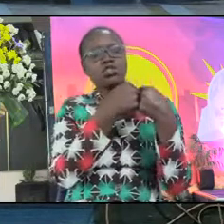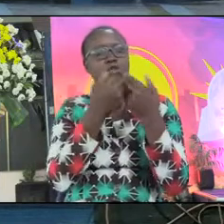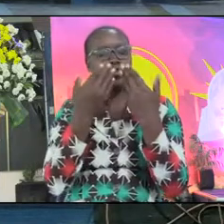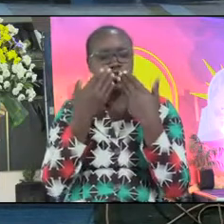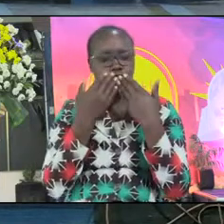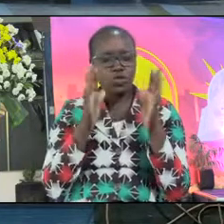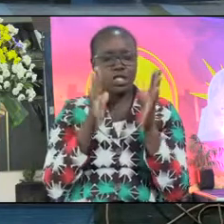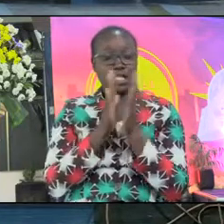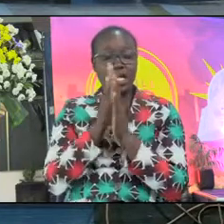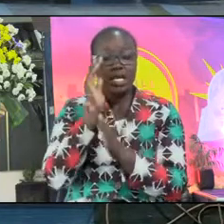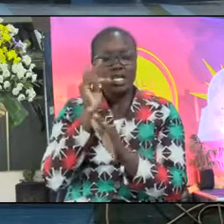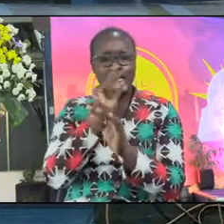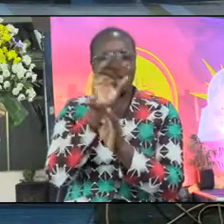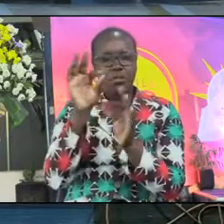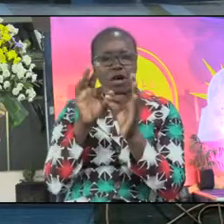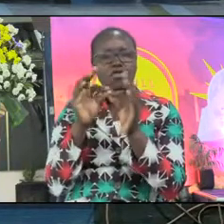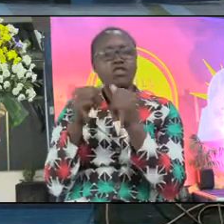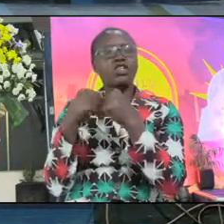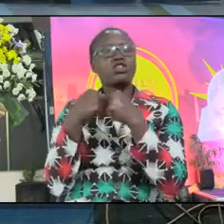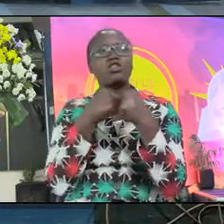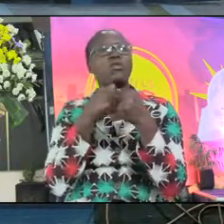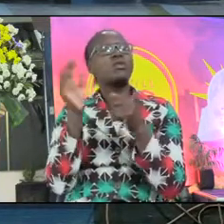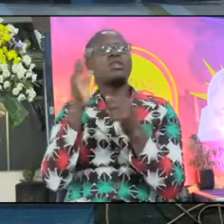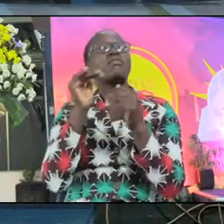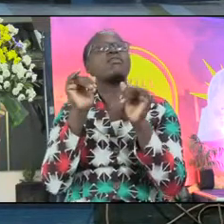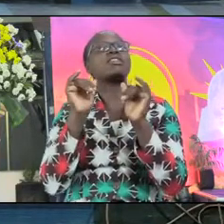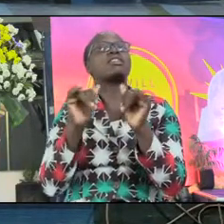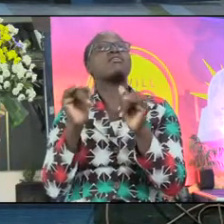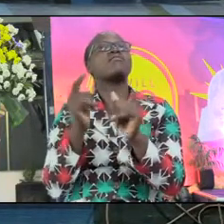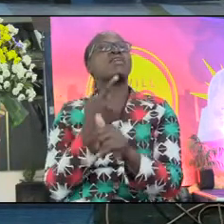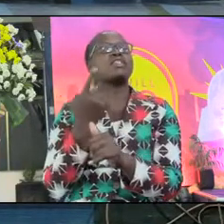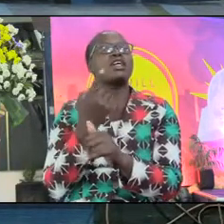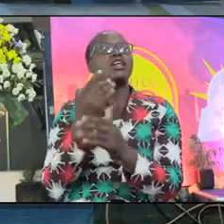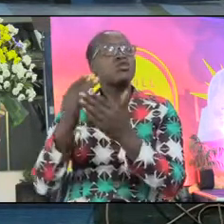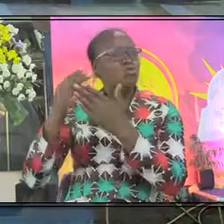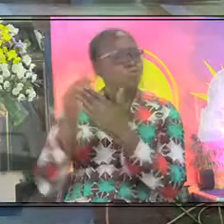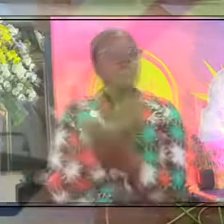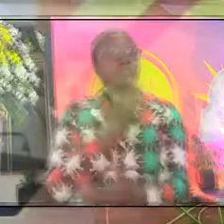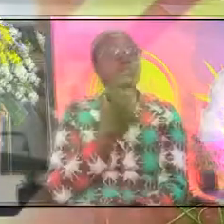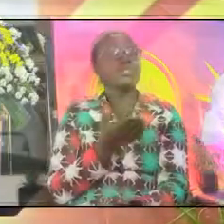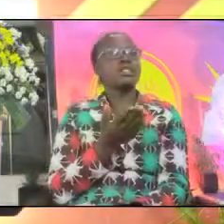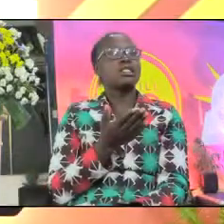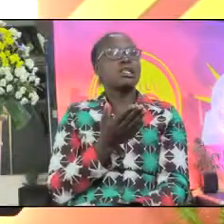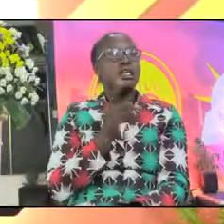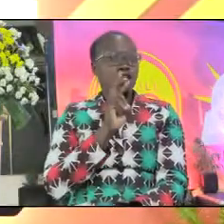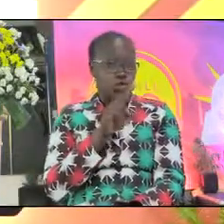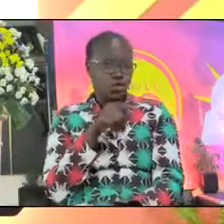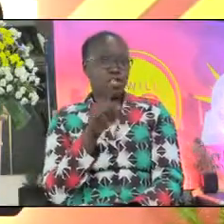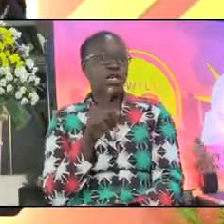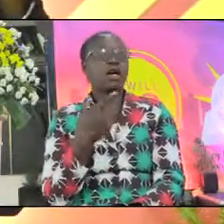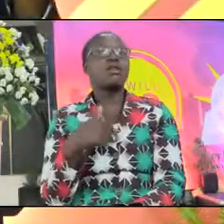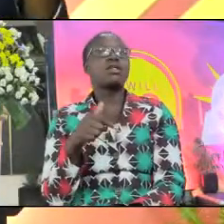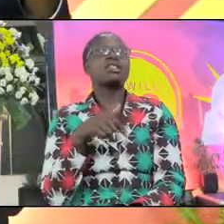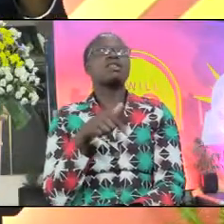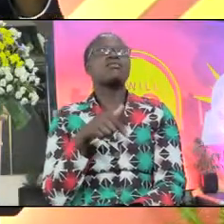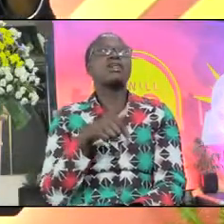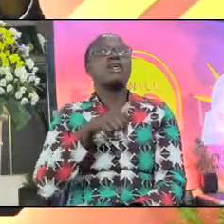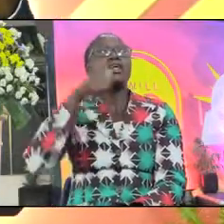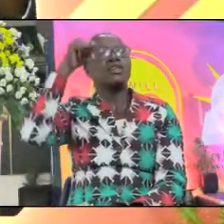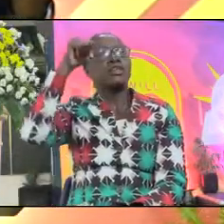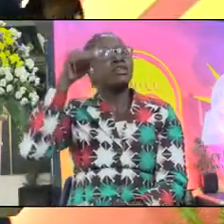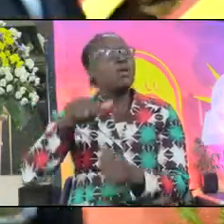over. The perfect storm teaches us what? First, to get rid of the, you see, y'all stop listening to me. To get rid